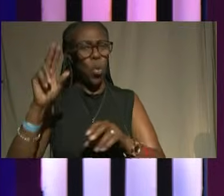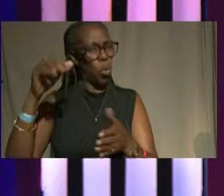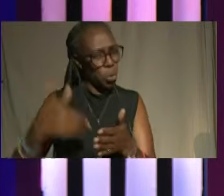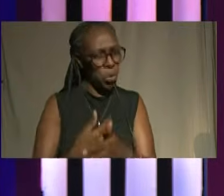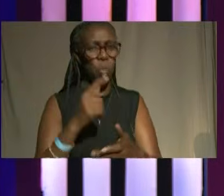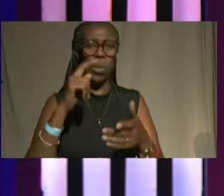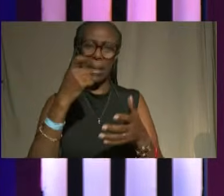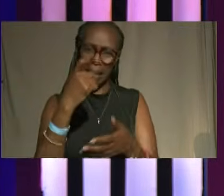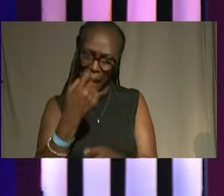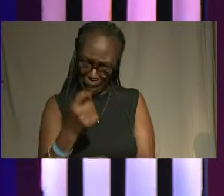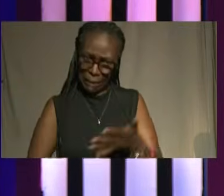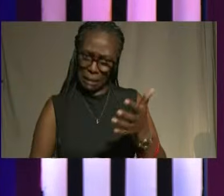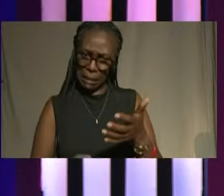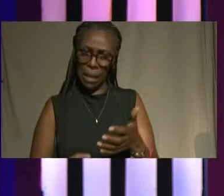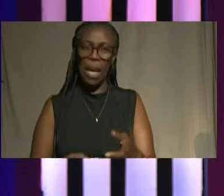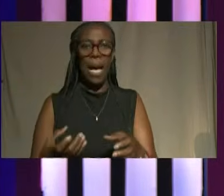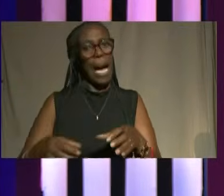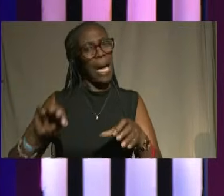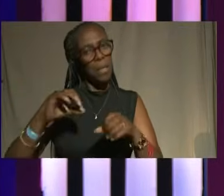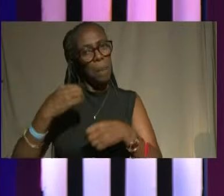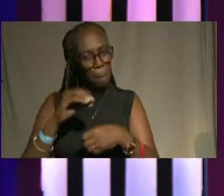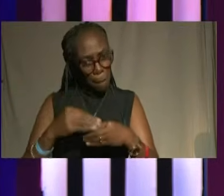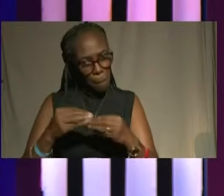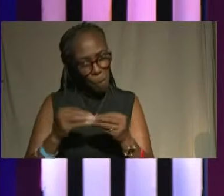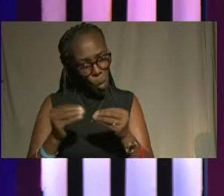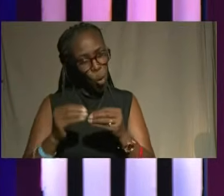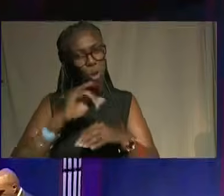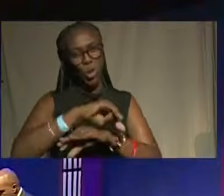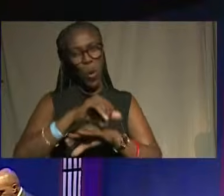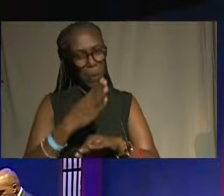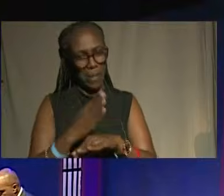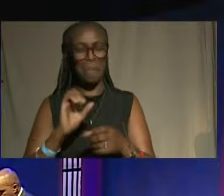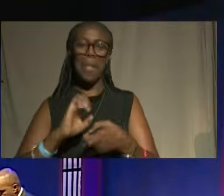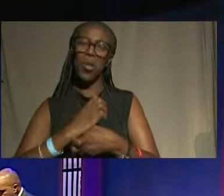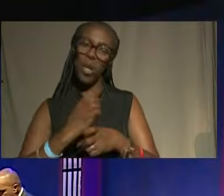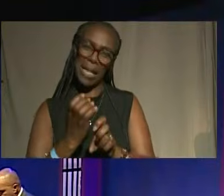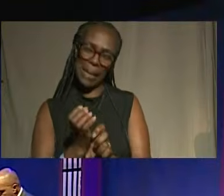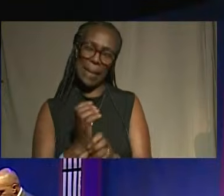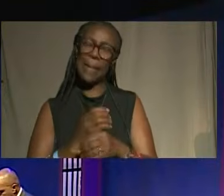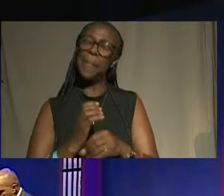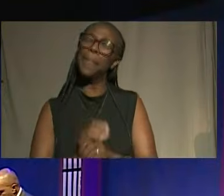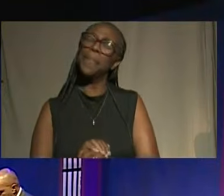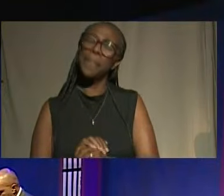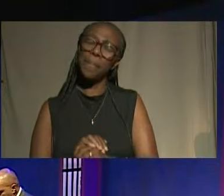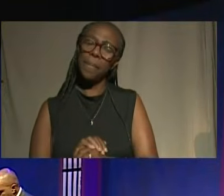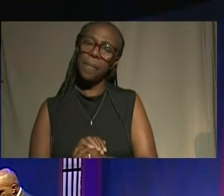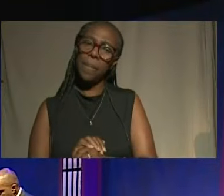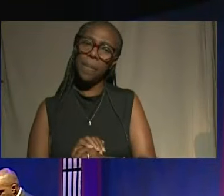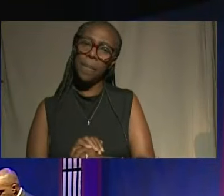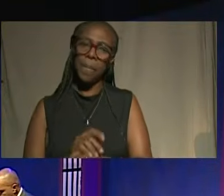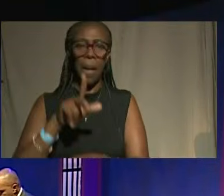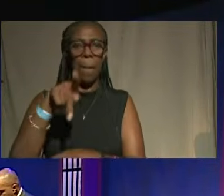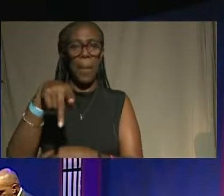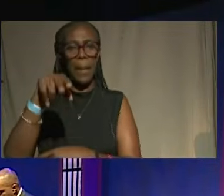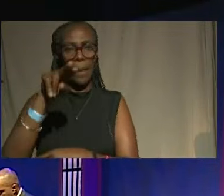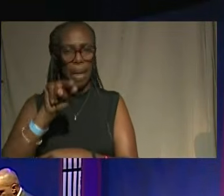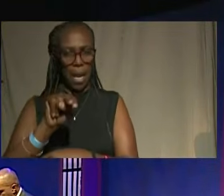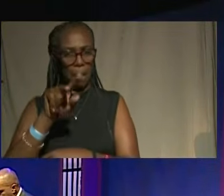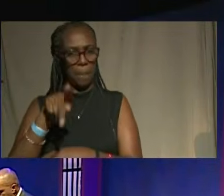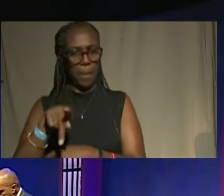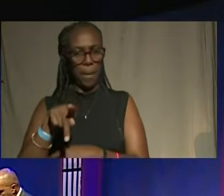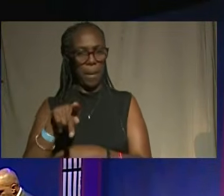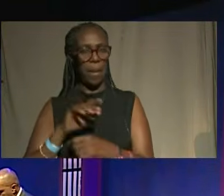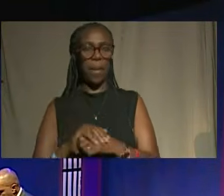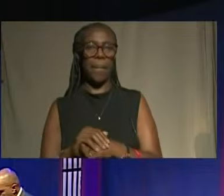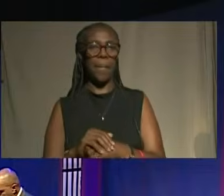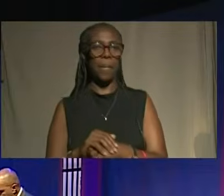responsible government, and the future of young people are brighter with the JLP. Thank you. Team PNP, your 90 seconds to answer the question. Raising